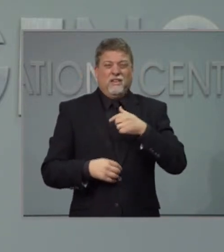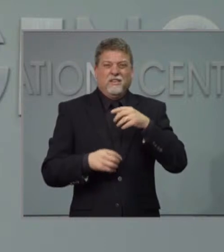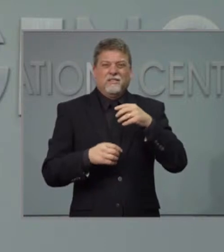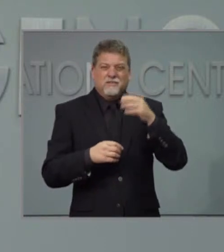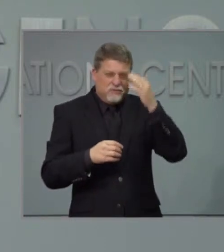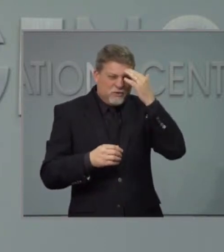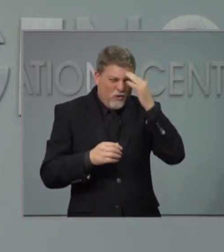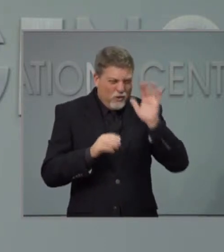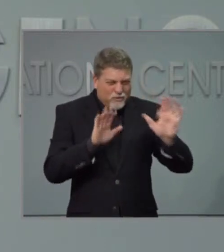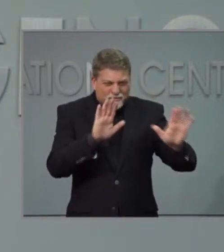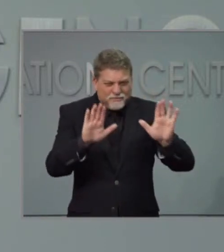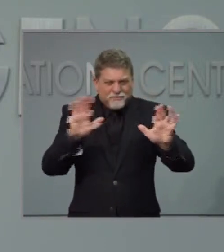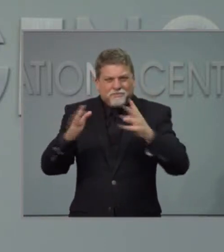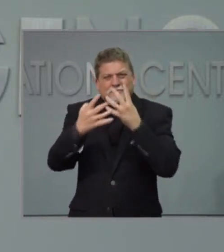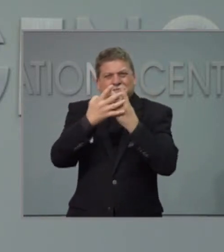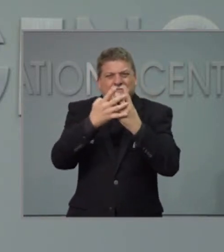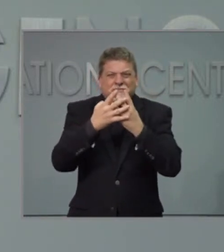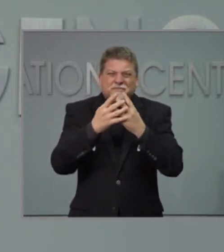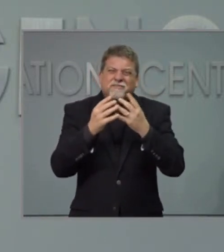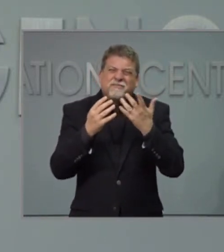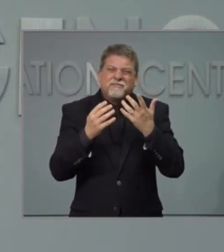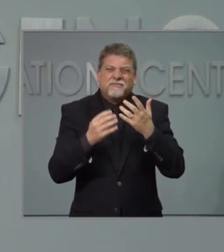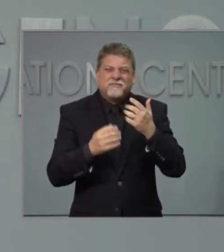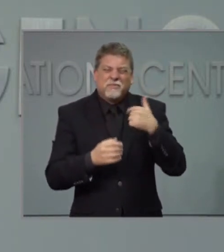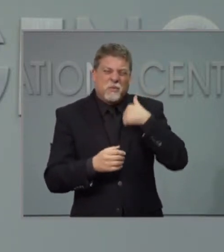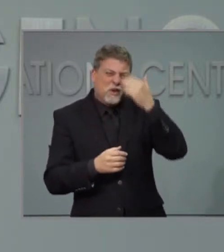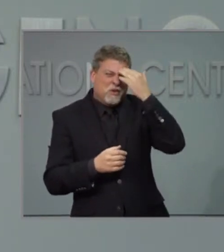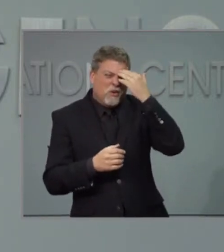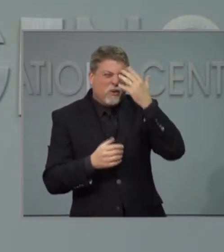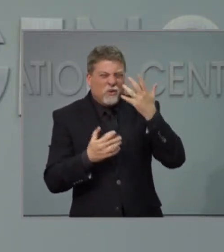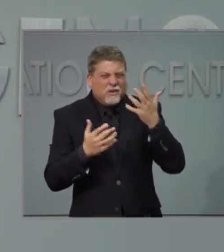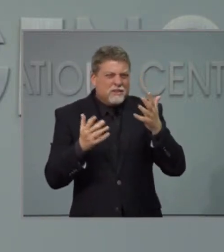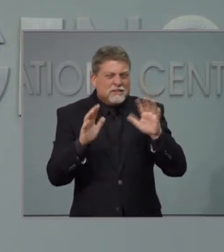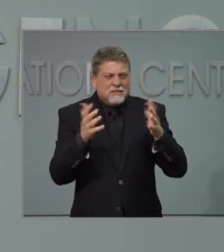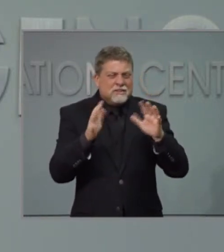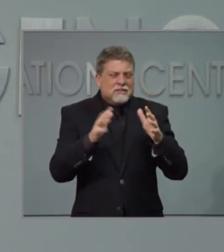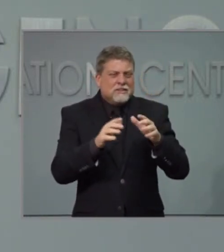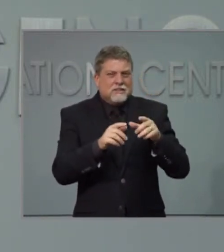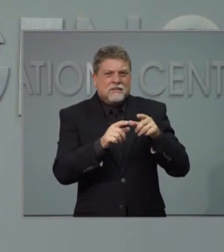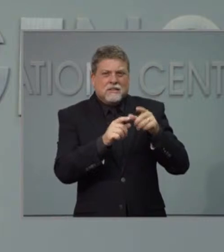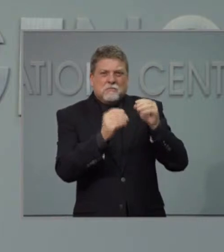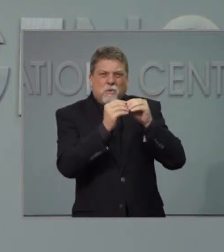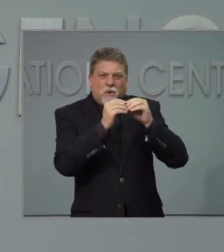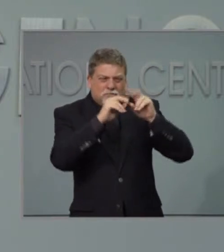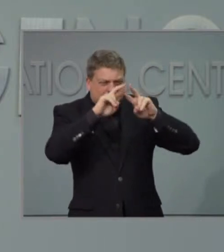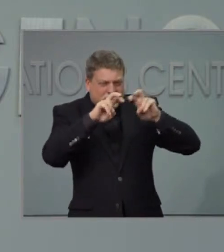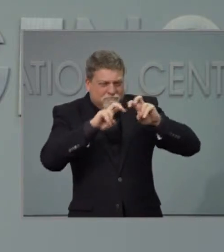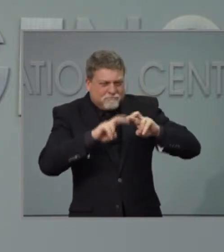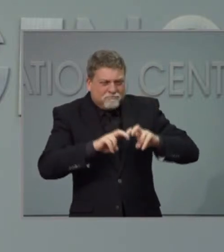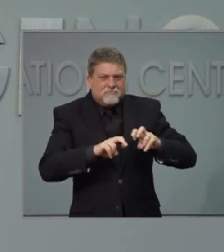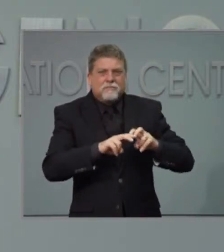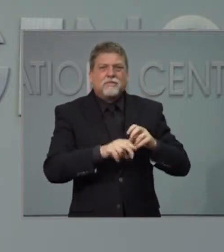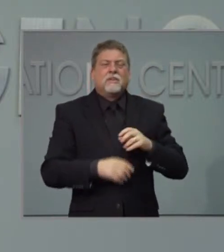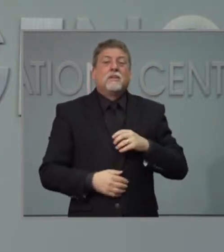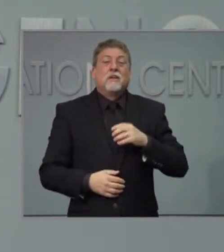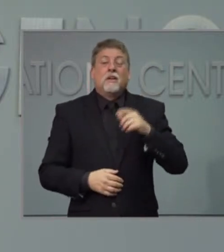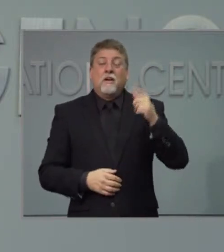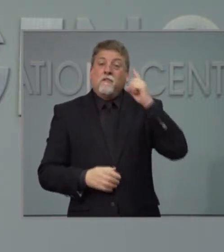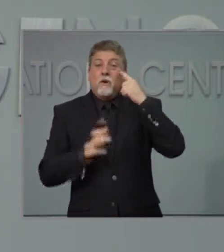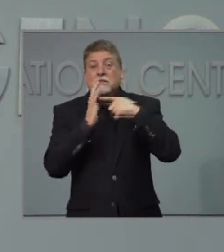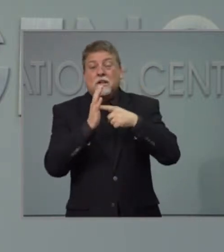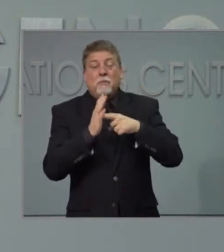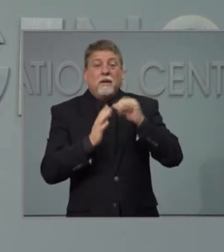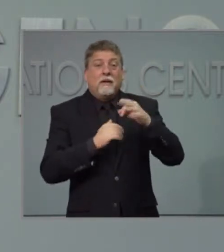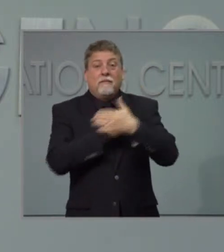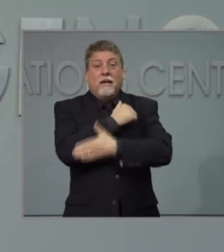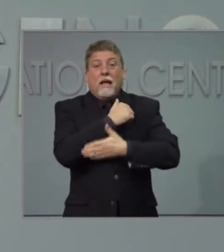know what is in a particular state facility versus what may be in some of the larger metrics that may come out